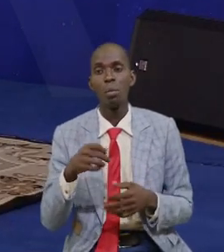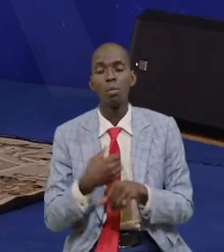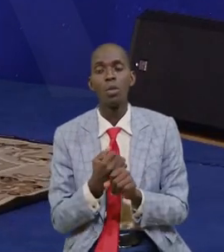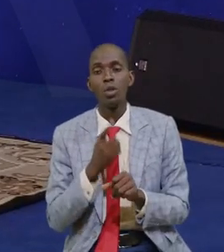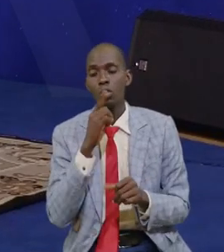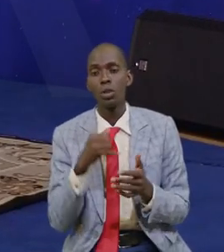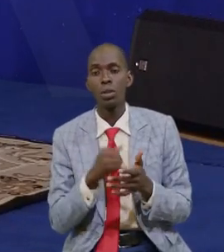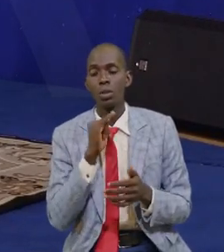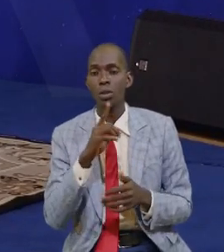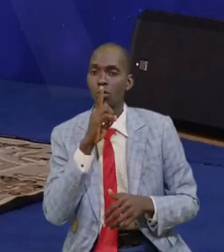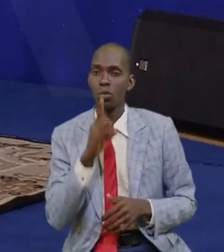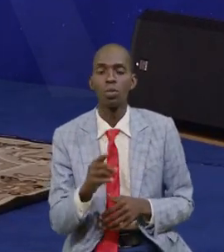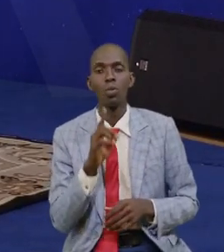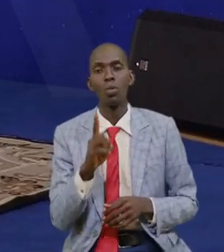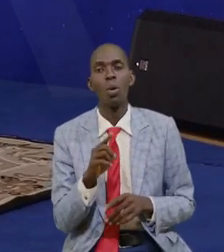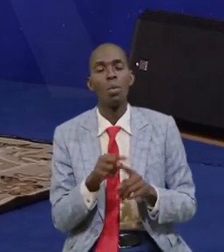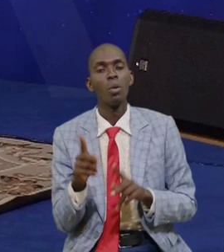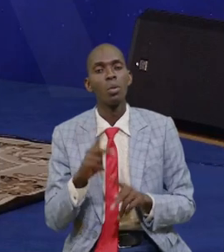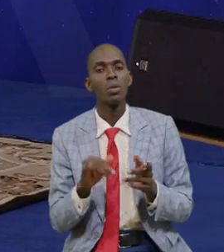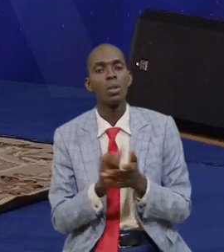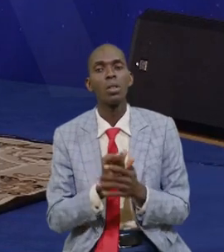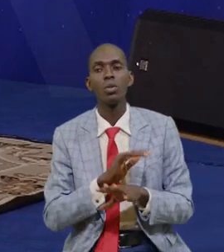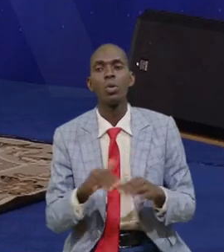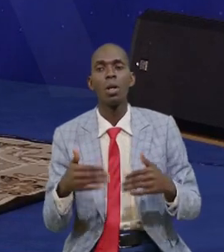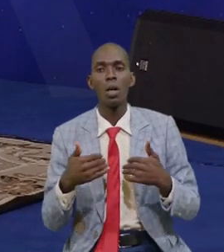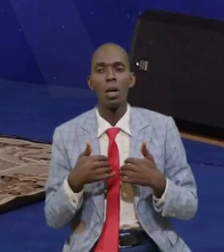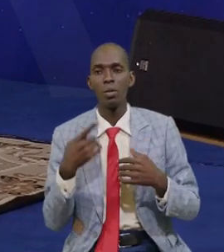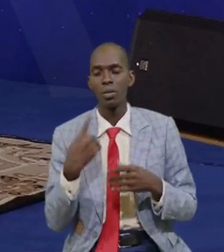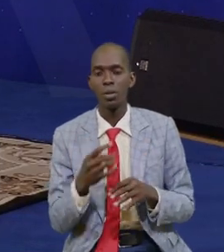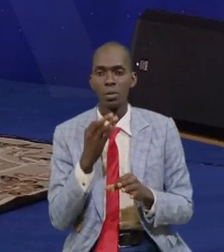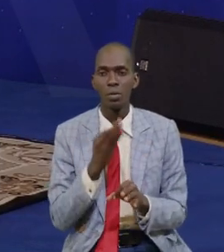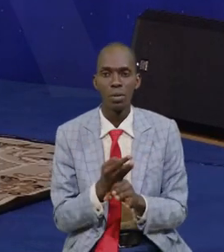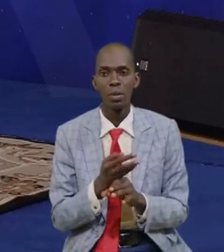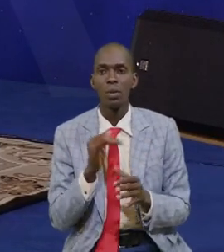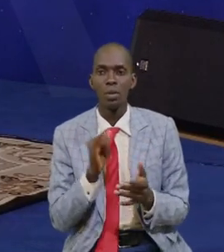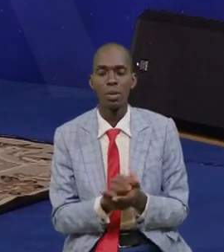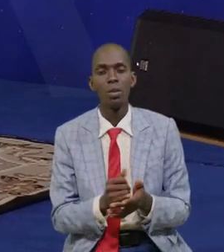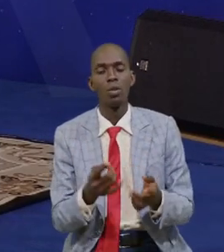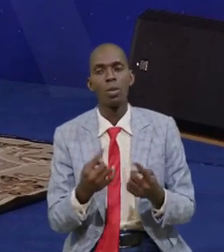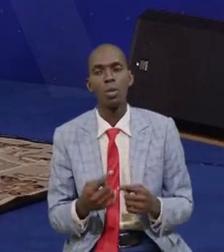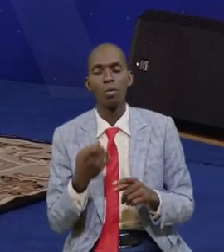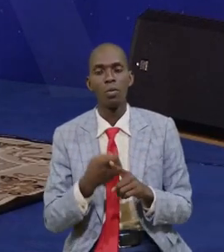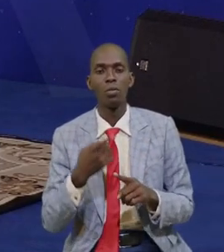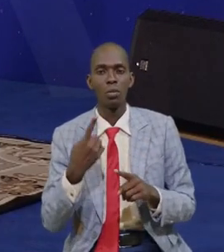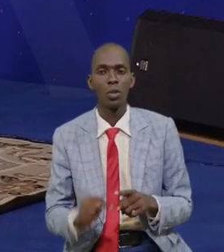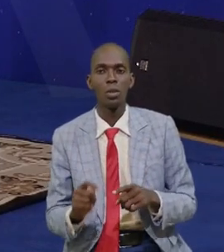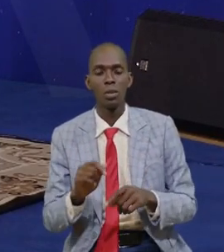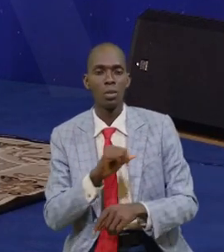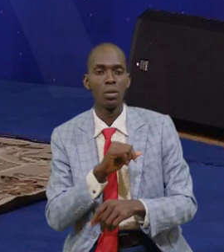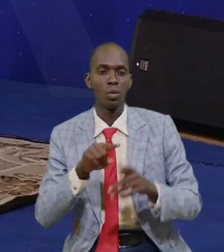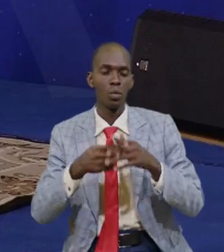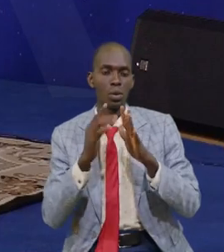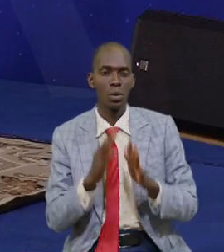the people that do not have the faith that comes from the author and from the finisher,